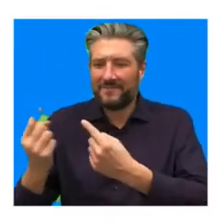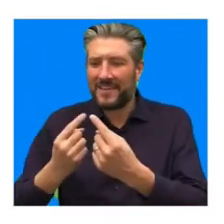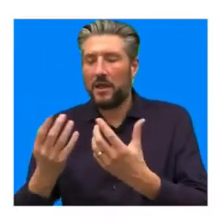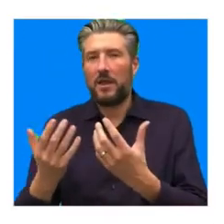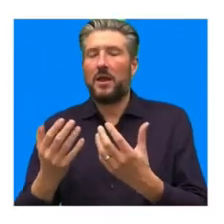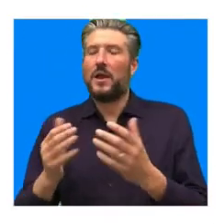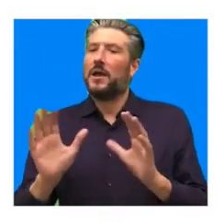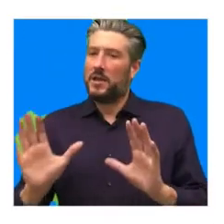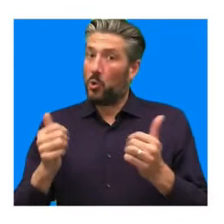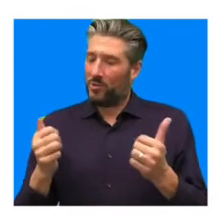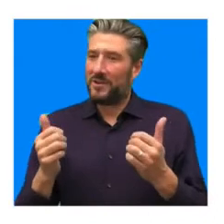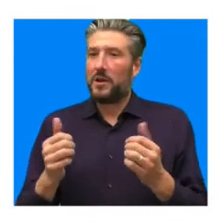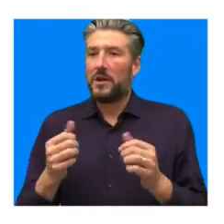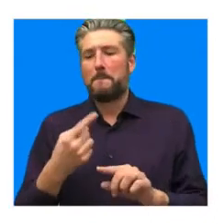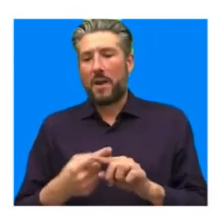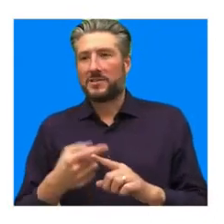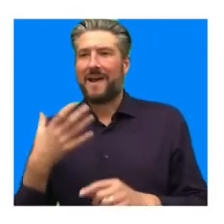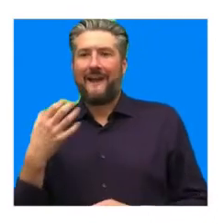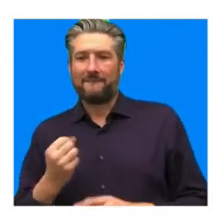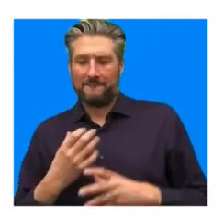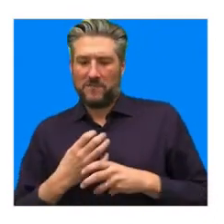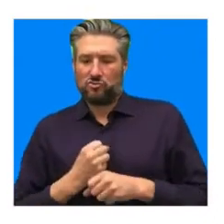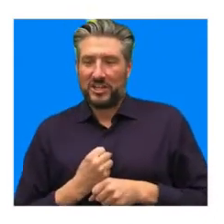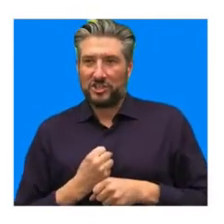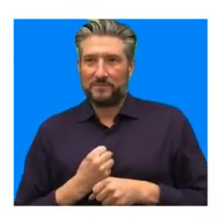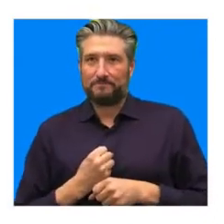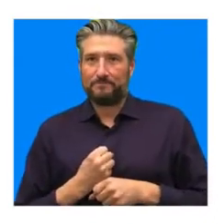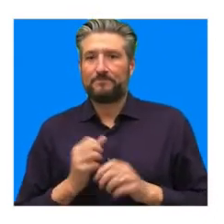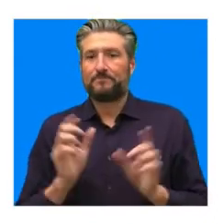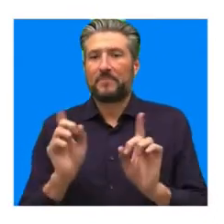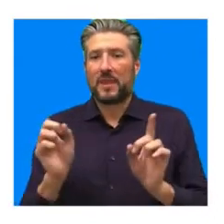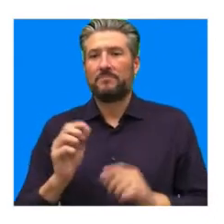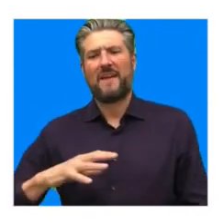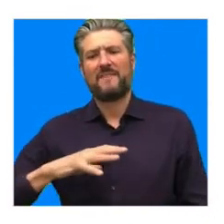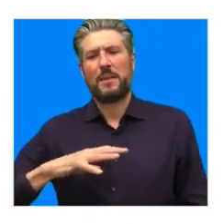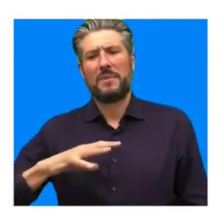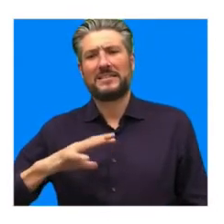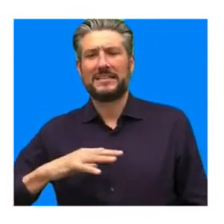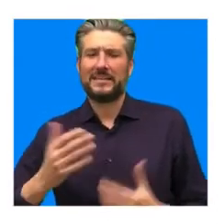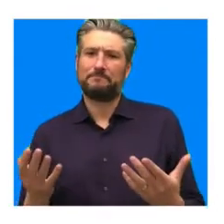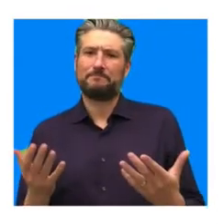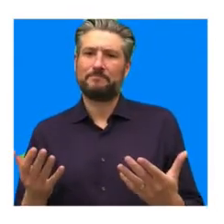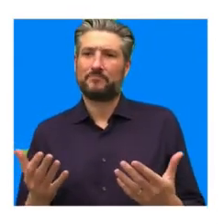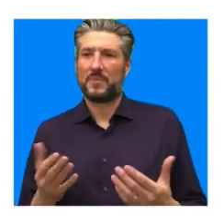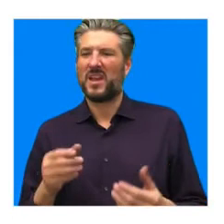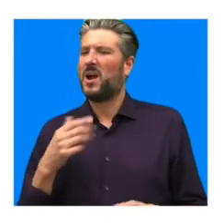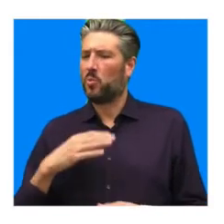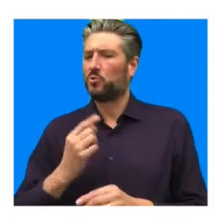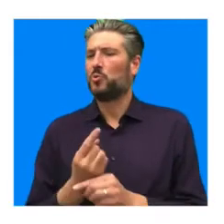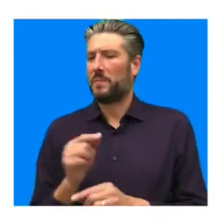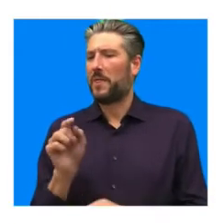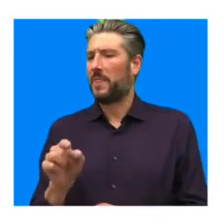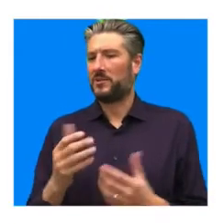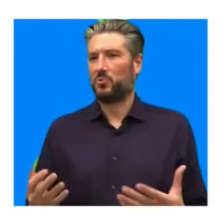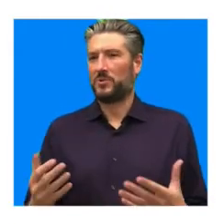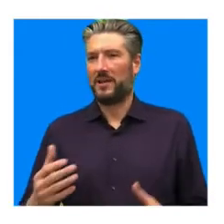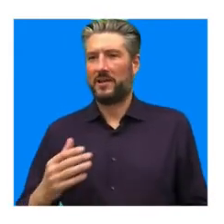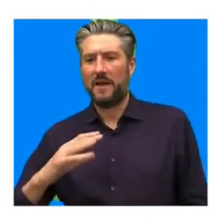frustrations are around availability. And that's the key area I want to focus in on today, because availability is